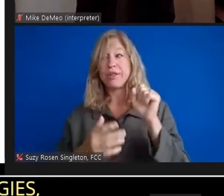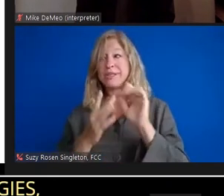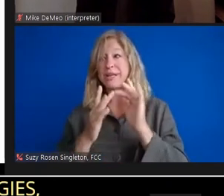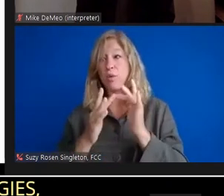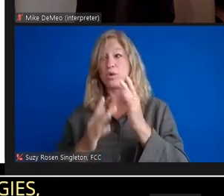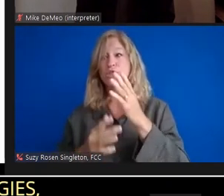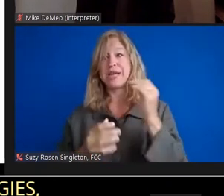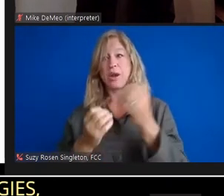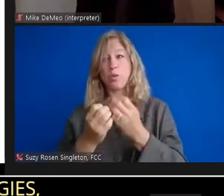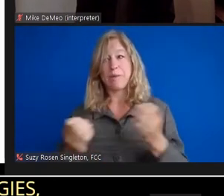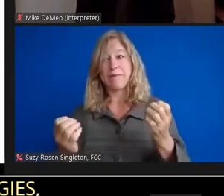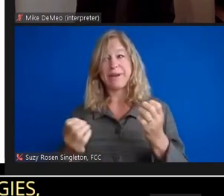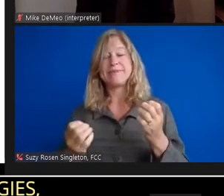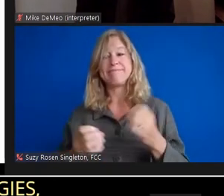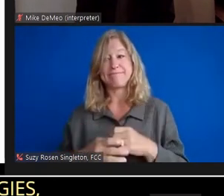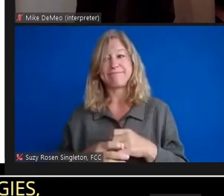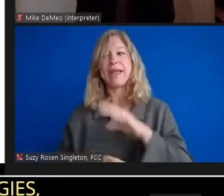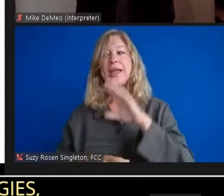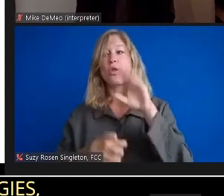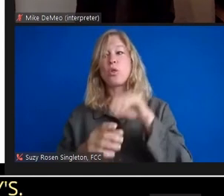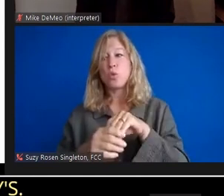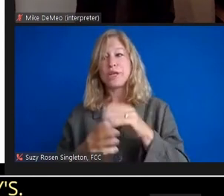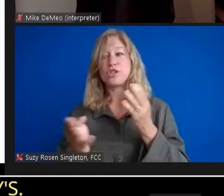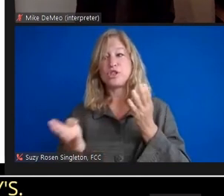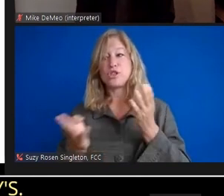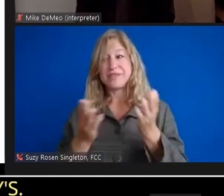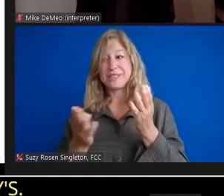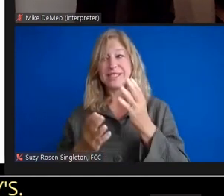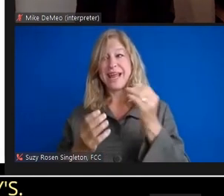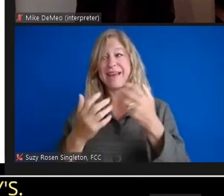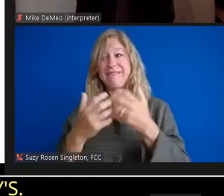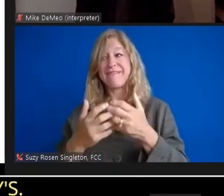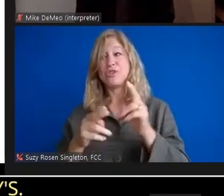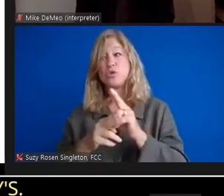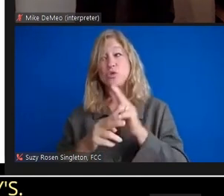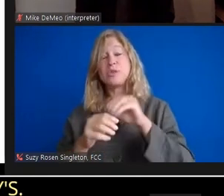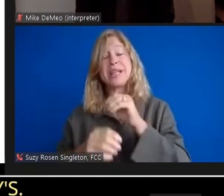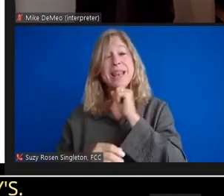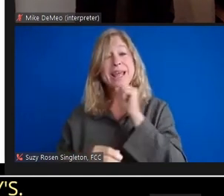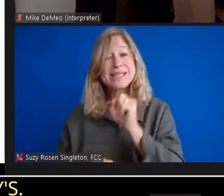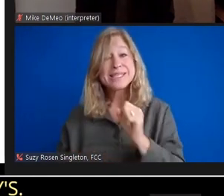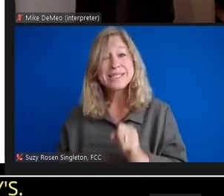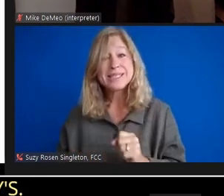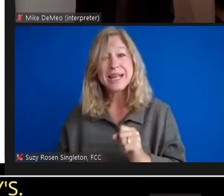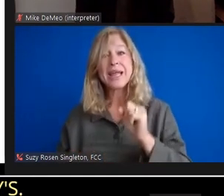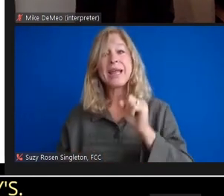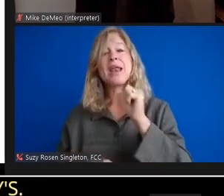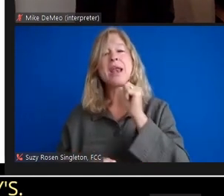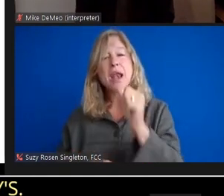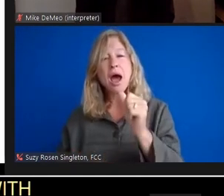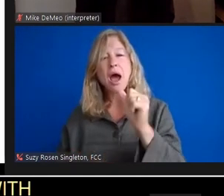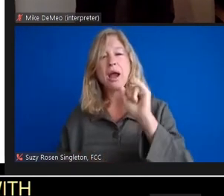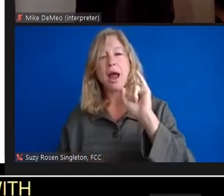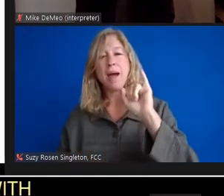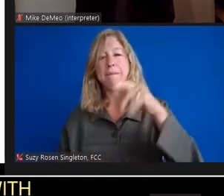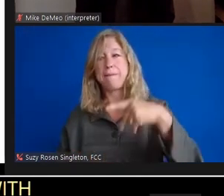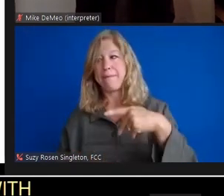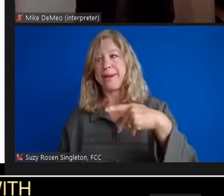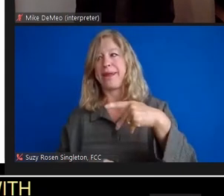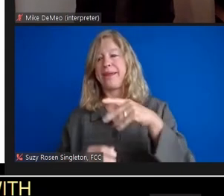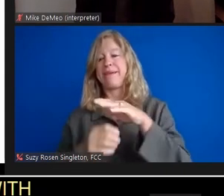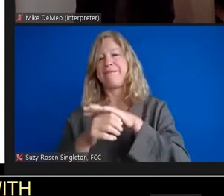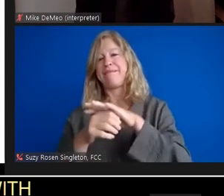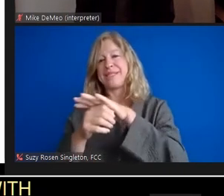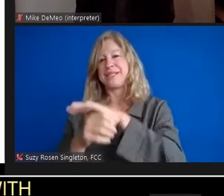support TTY on all of their wireless networks and equipment, including services and devices used in